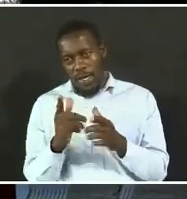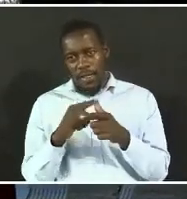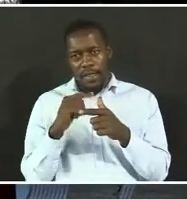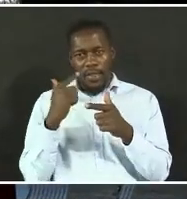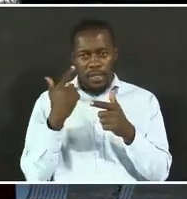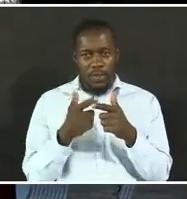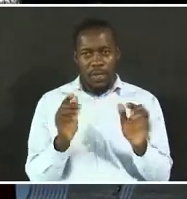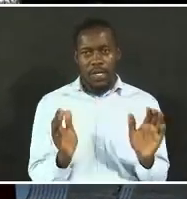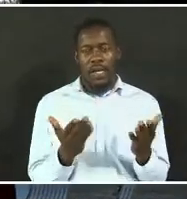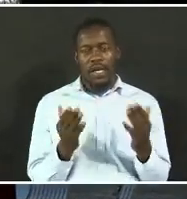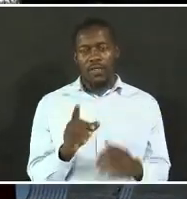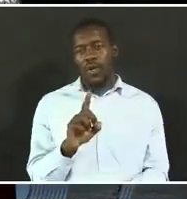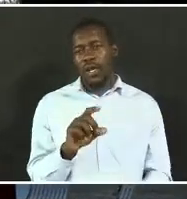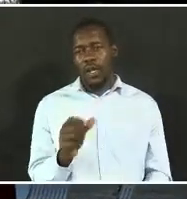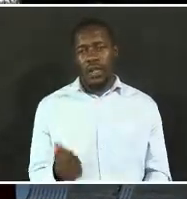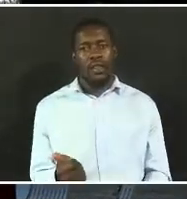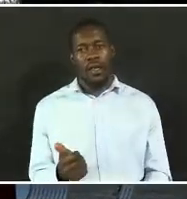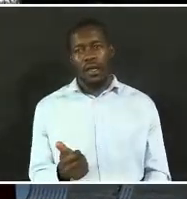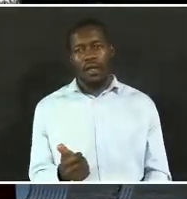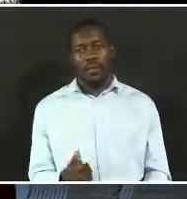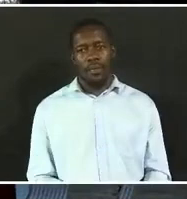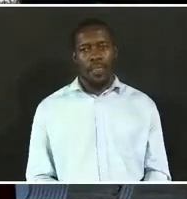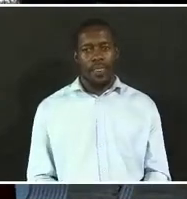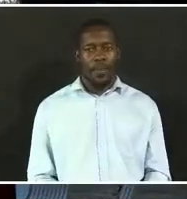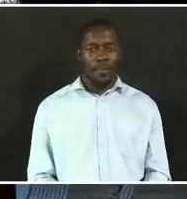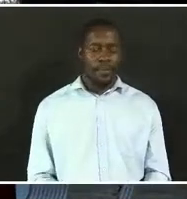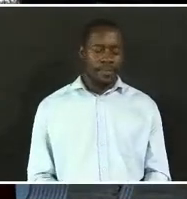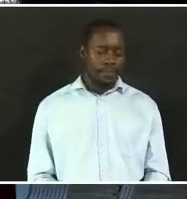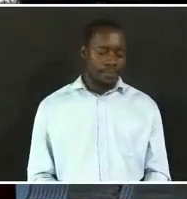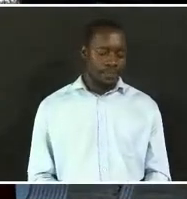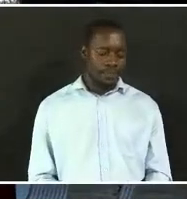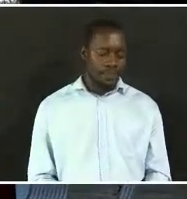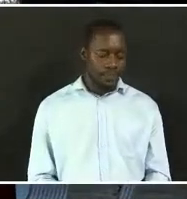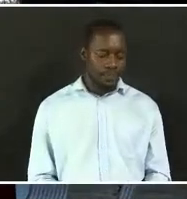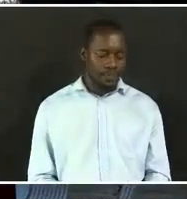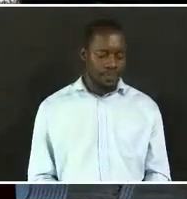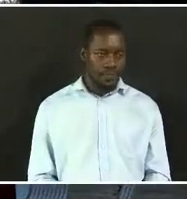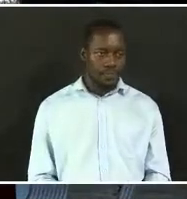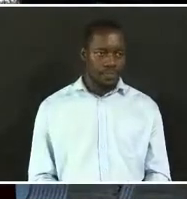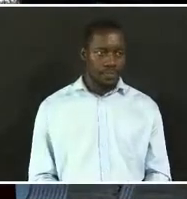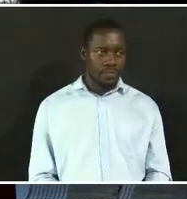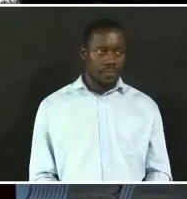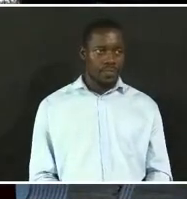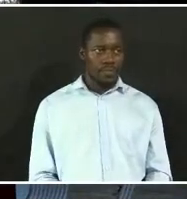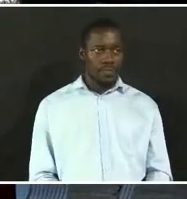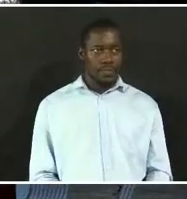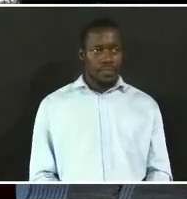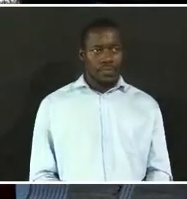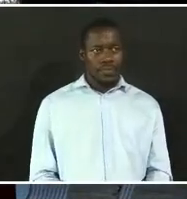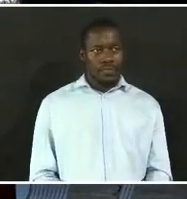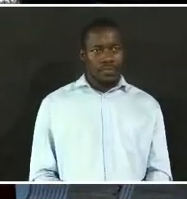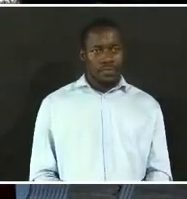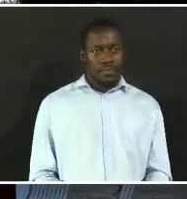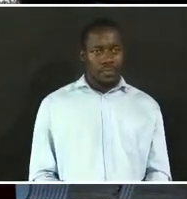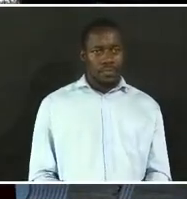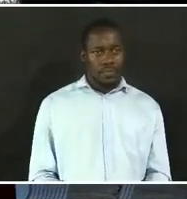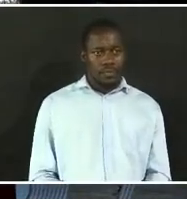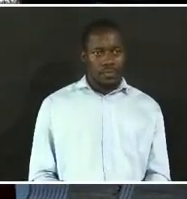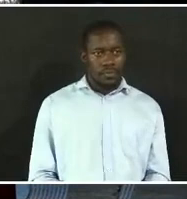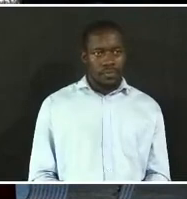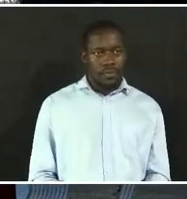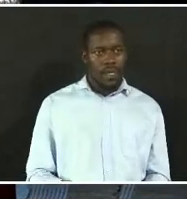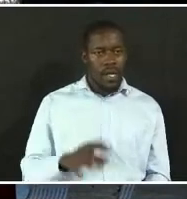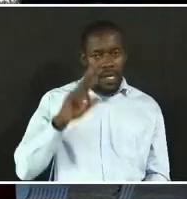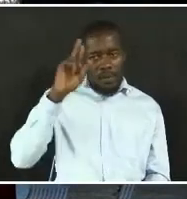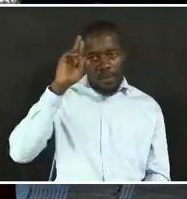and learn all that there is for us to be able to be effective. And remember to respect the autonomy of the patient. Let's